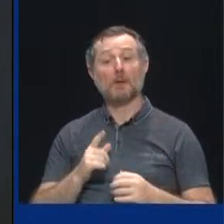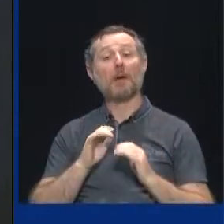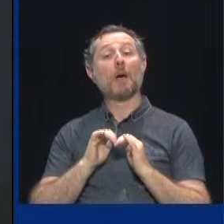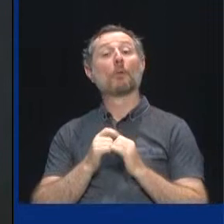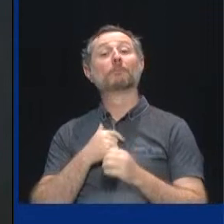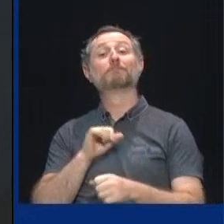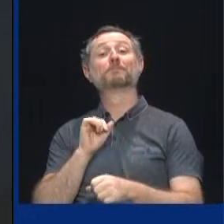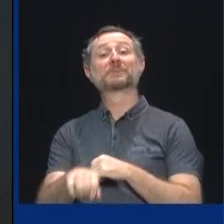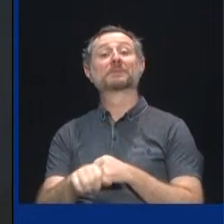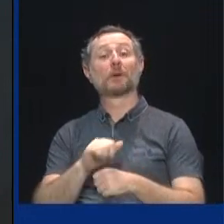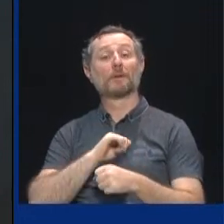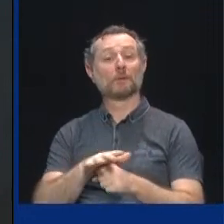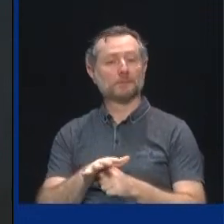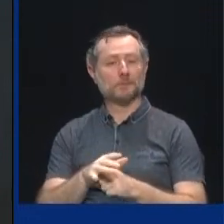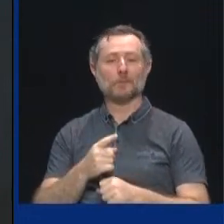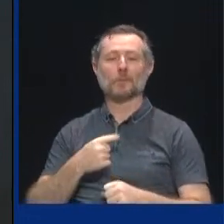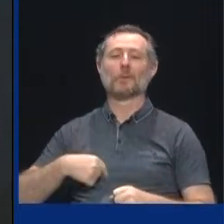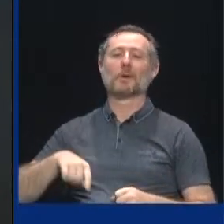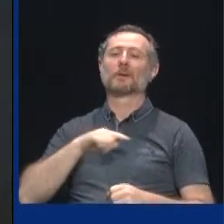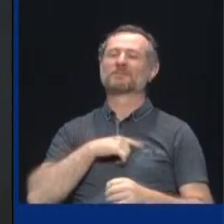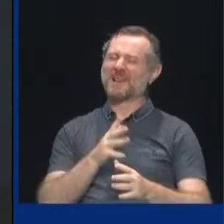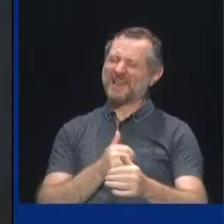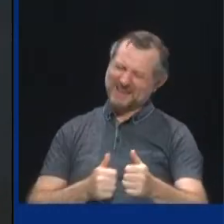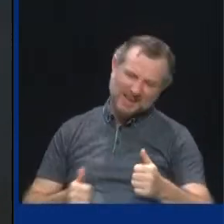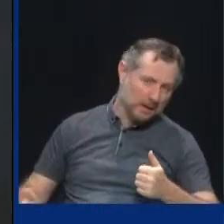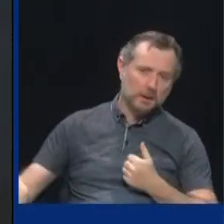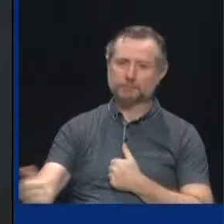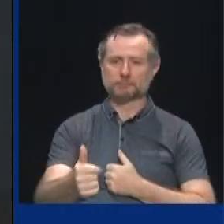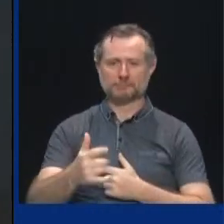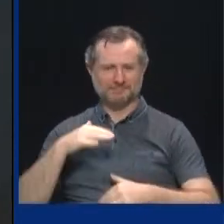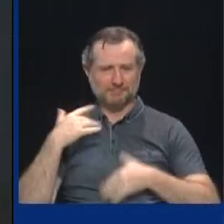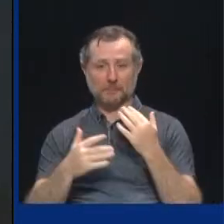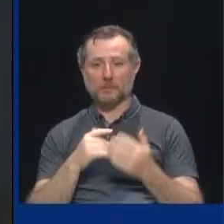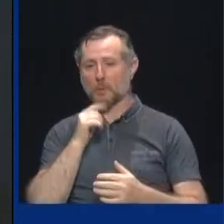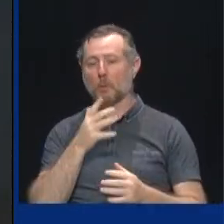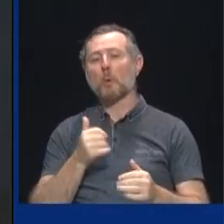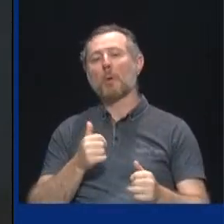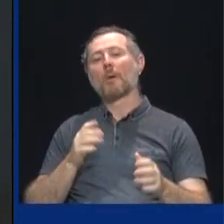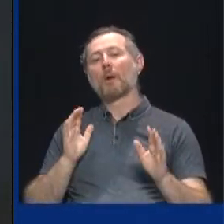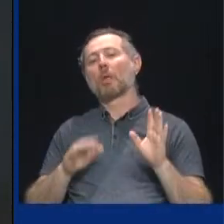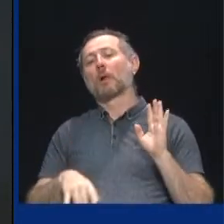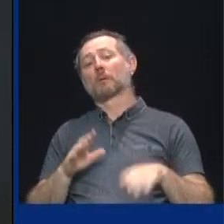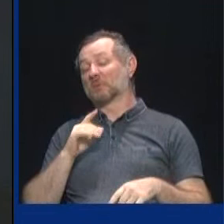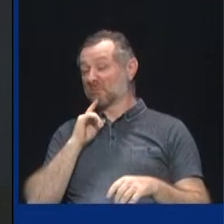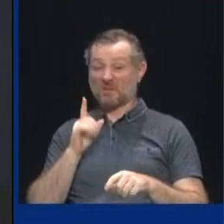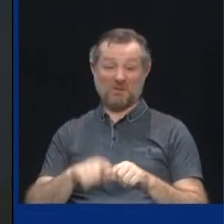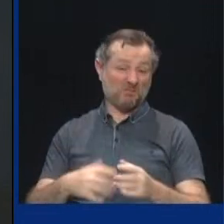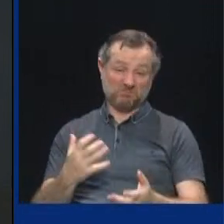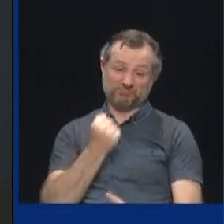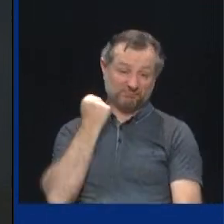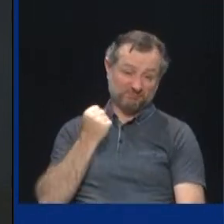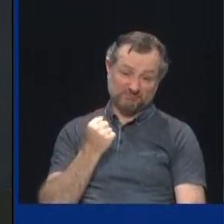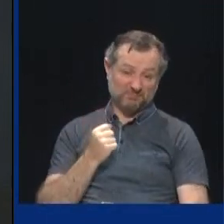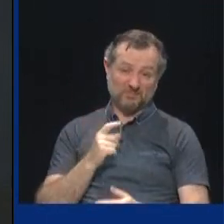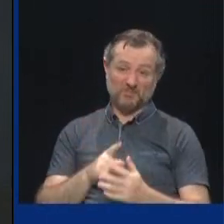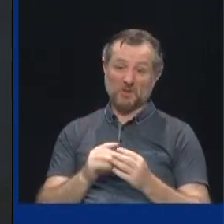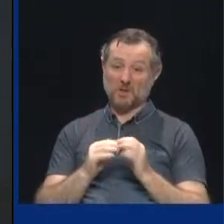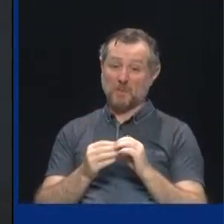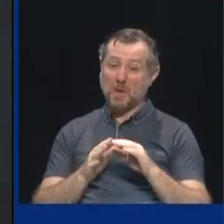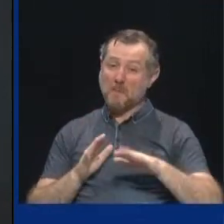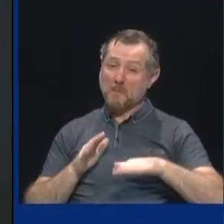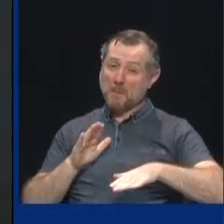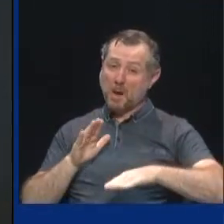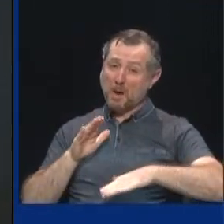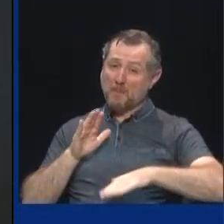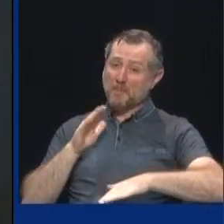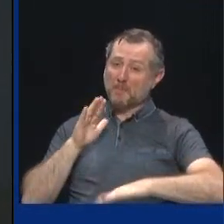it. You don't win if you're behind it. If you wait for the numbers to go up, it's too